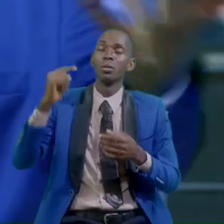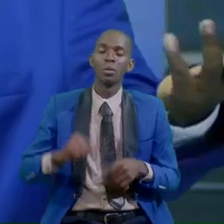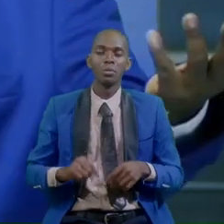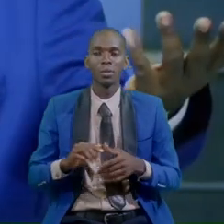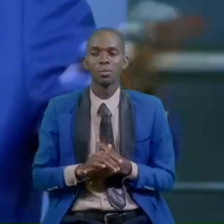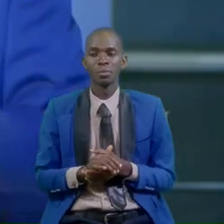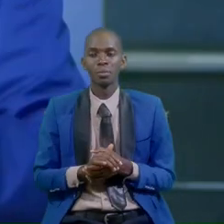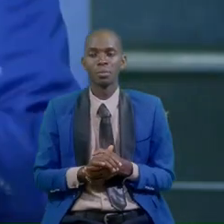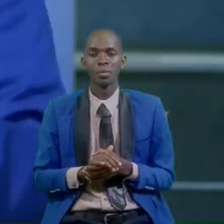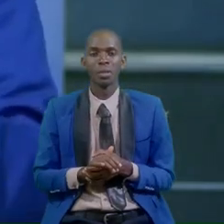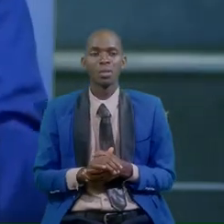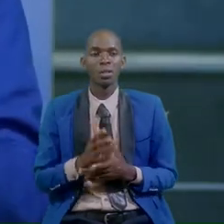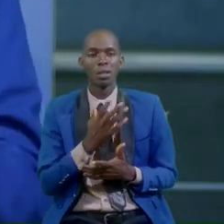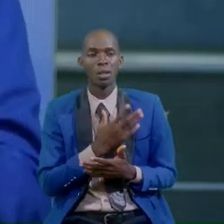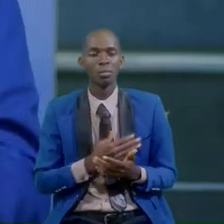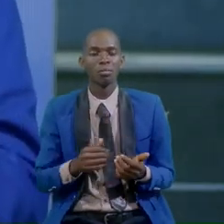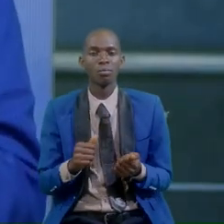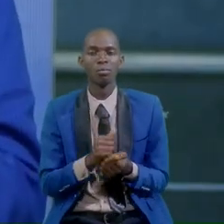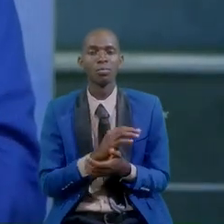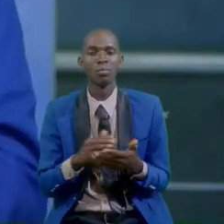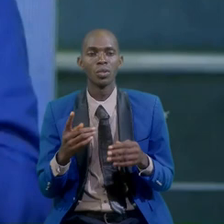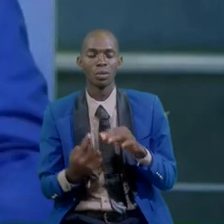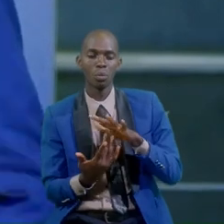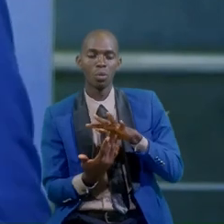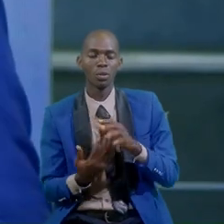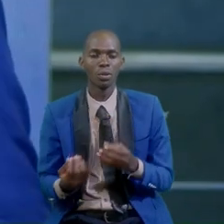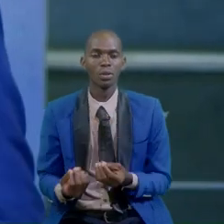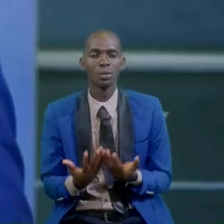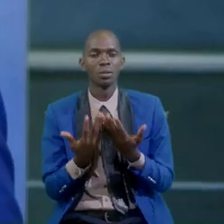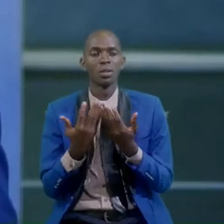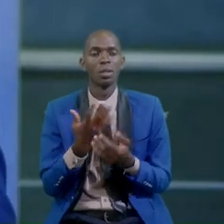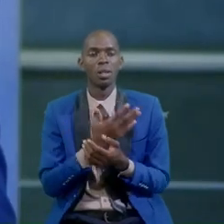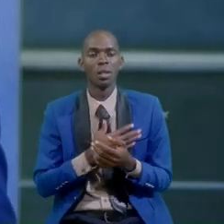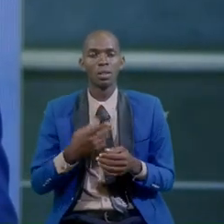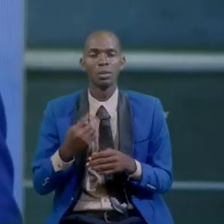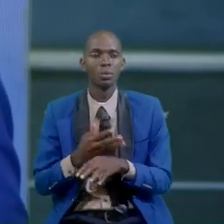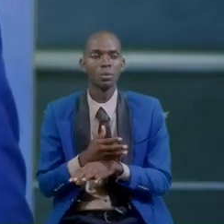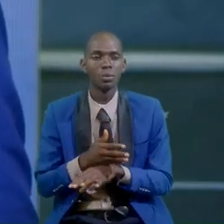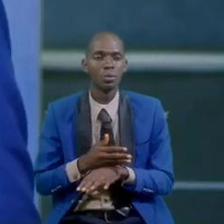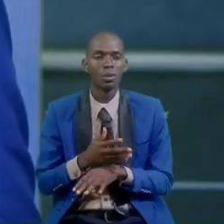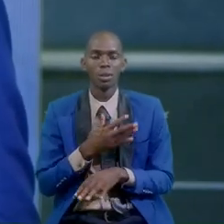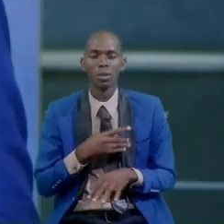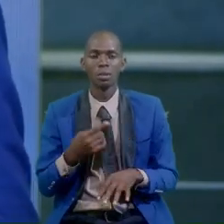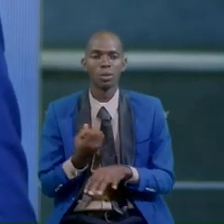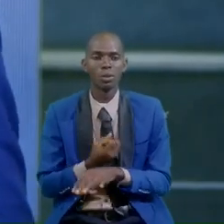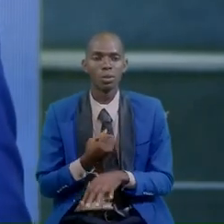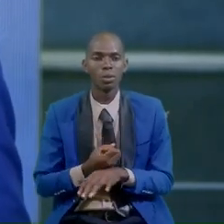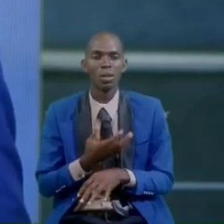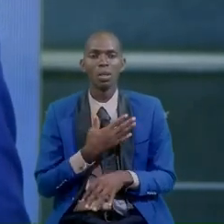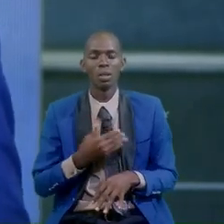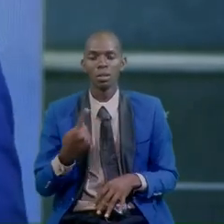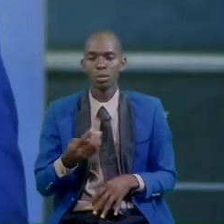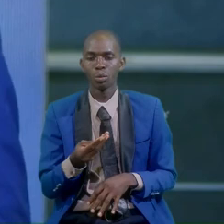and consumed the burnt sacrifice and the wood and the stones and the